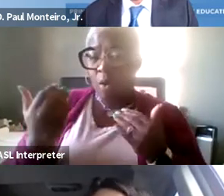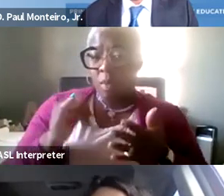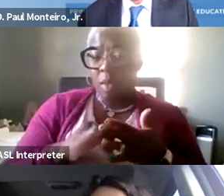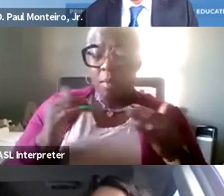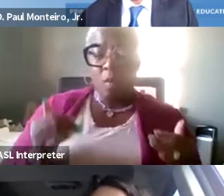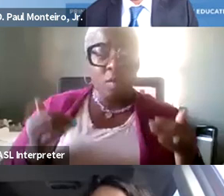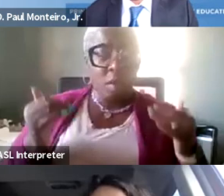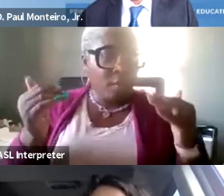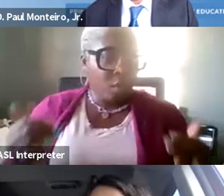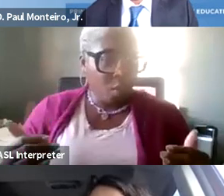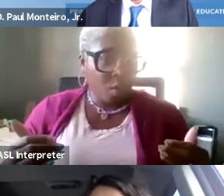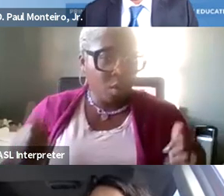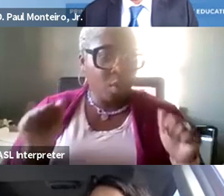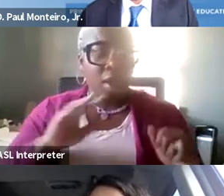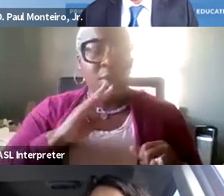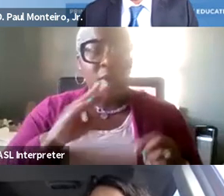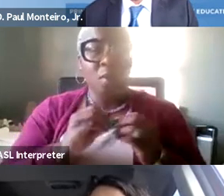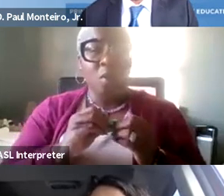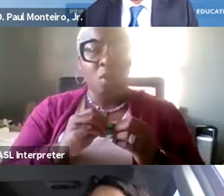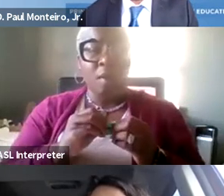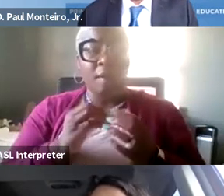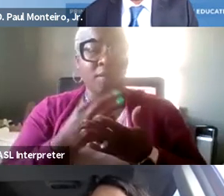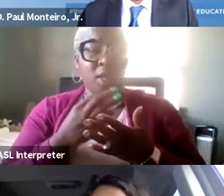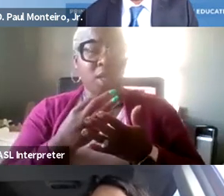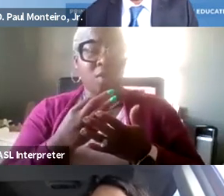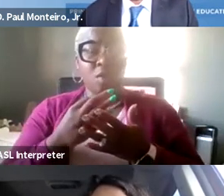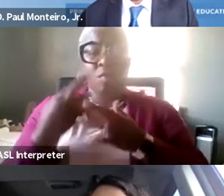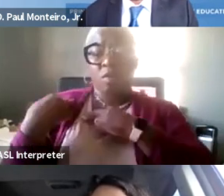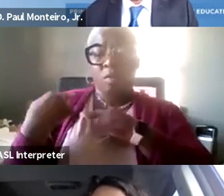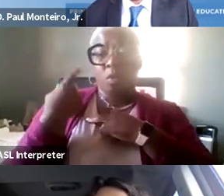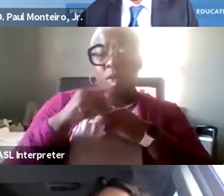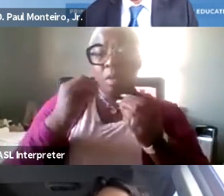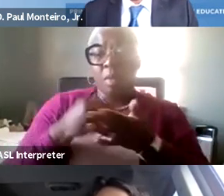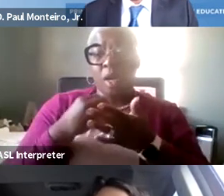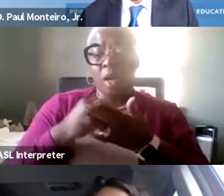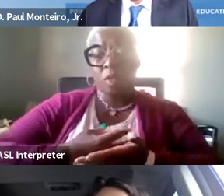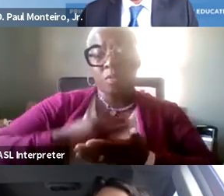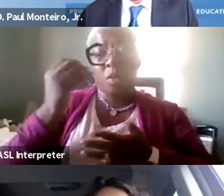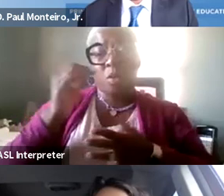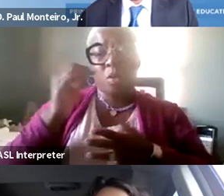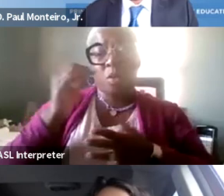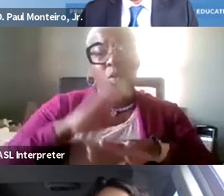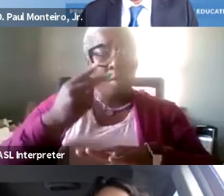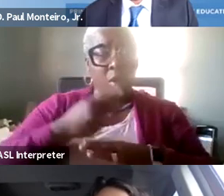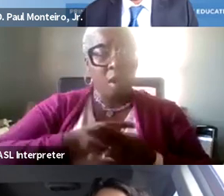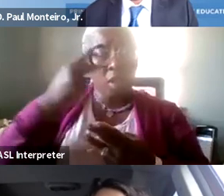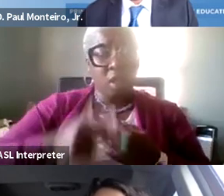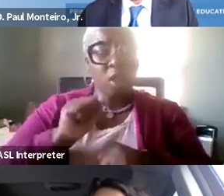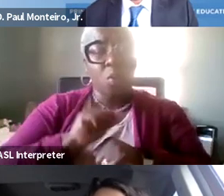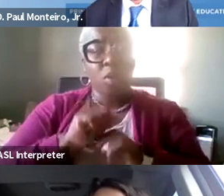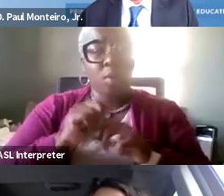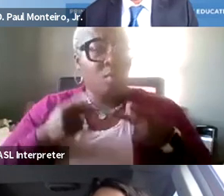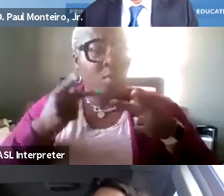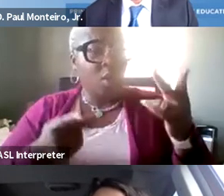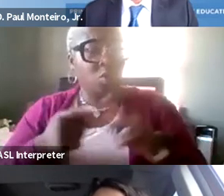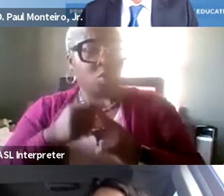moving forward, that we can be more fiscally responsible with the money that we're spending on these projects, as well as the work that's being provided to